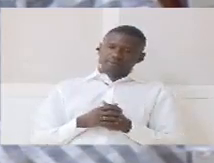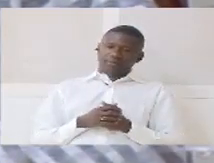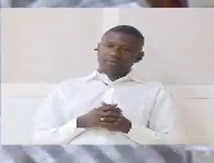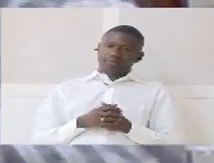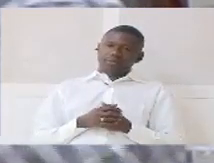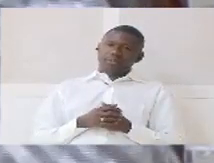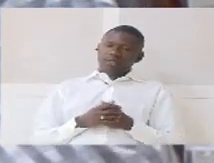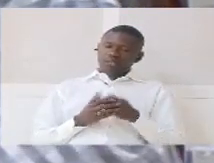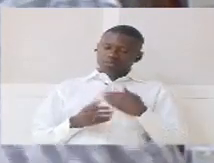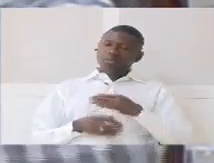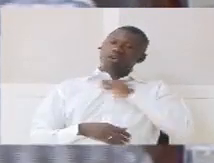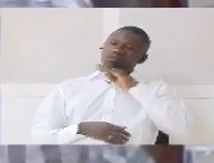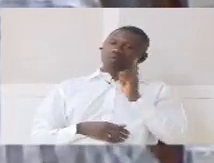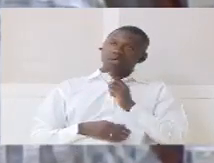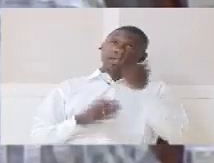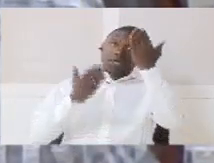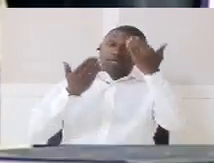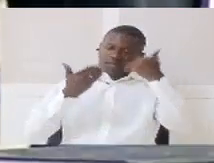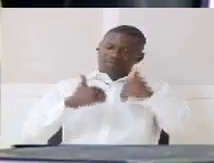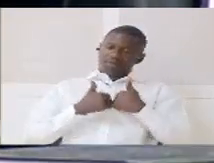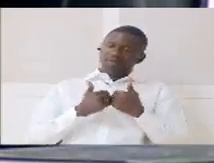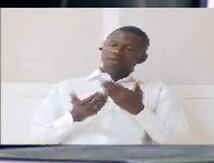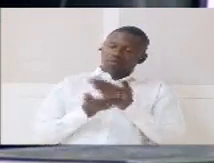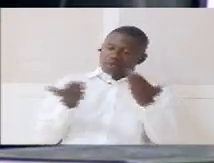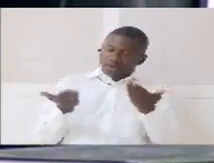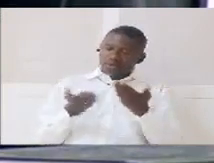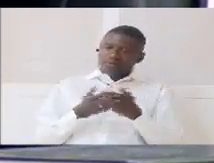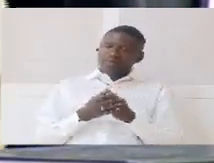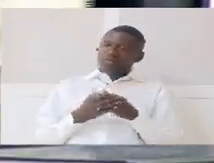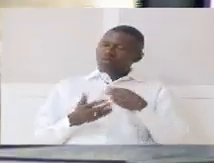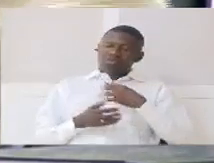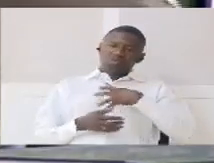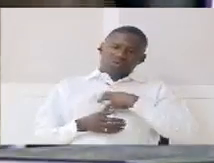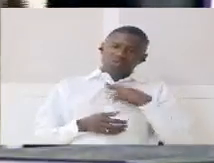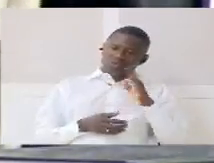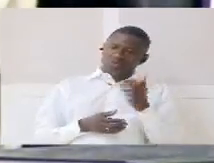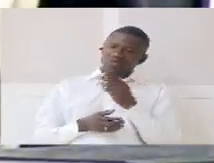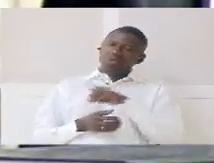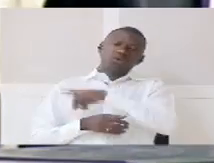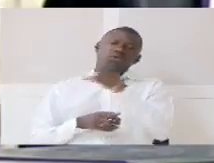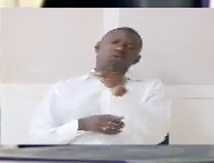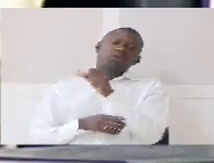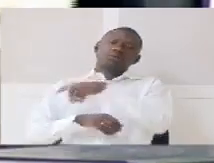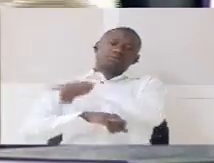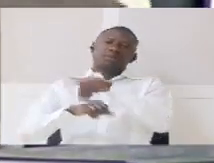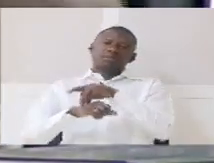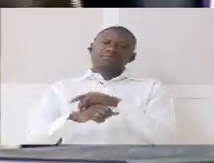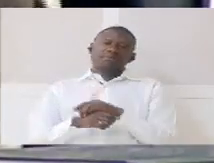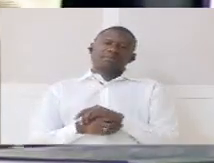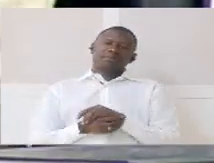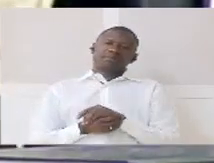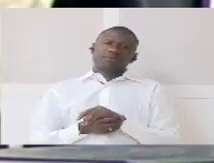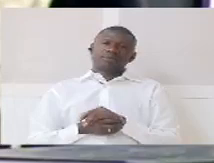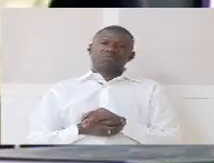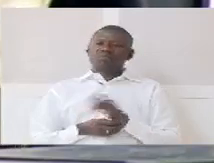Let me be contented with what I have. That was why is very attractive. I wasn't prepared to go to some foul other